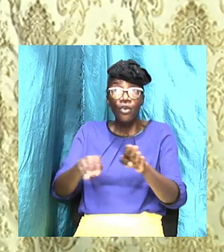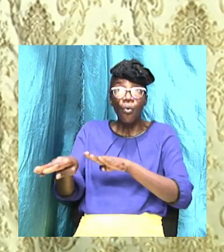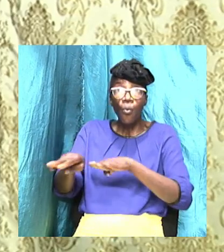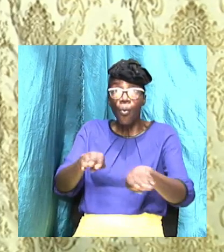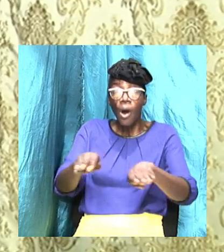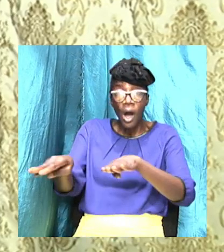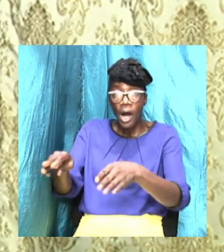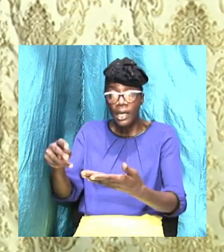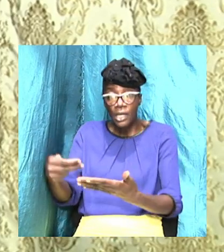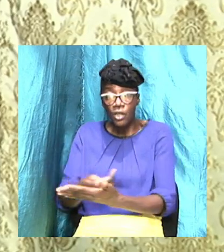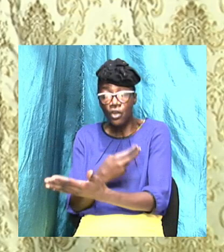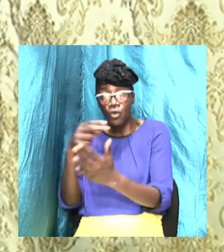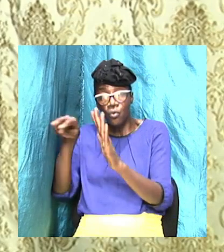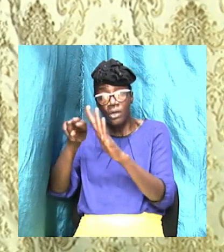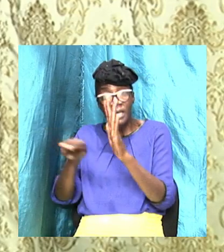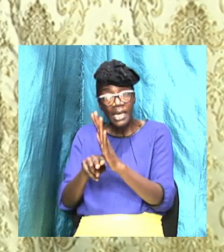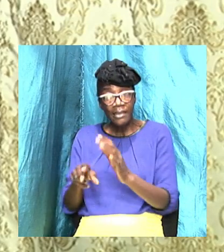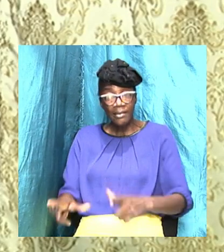newness of life.